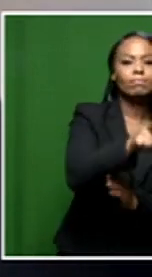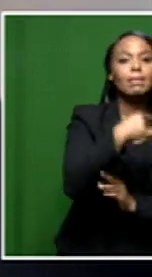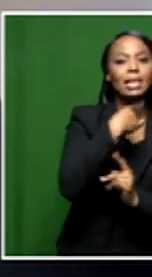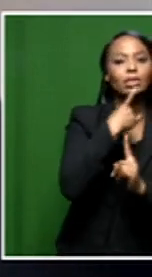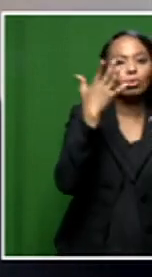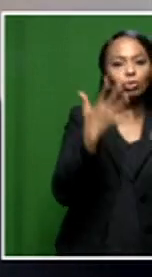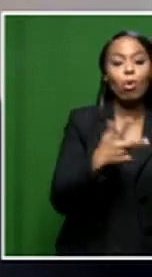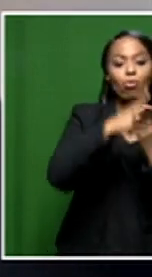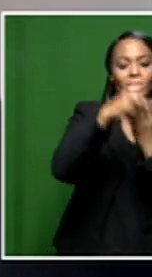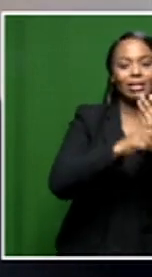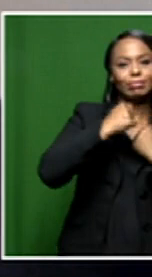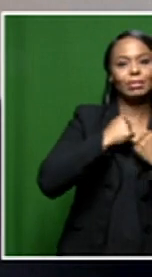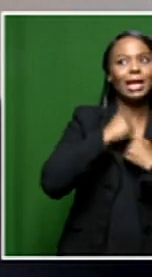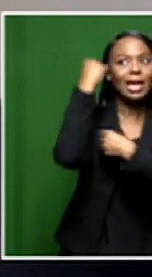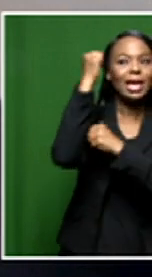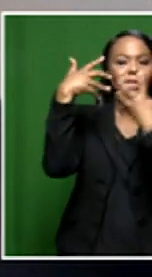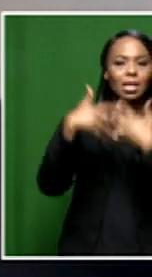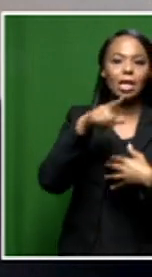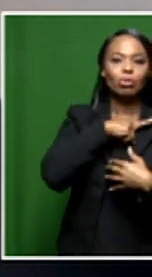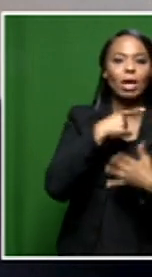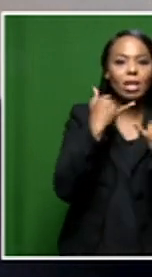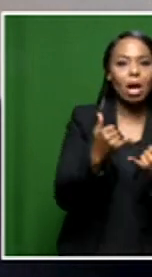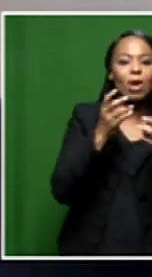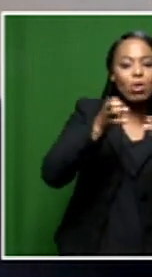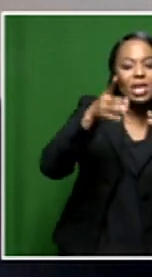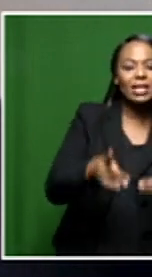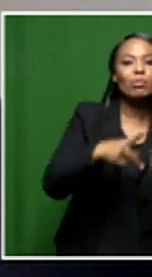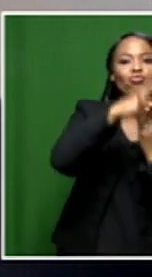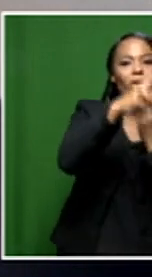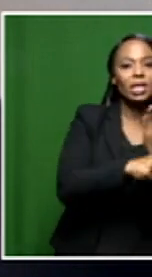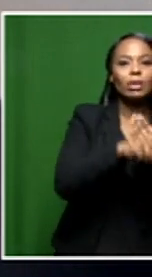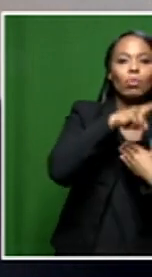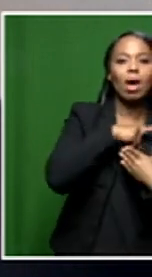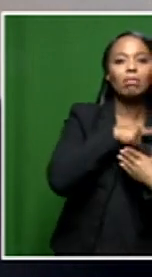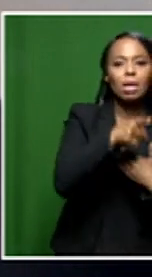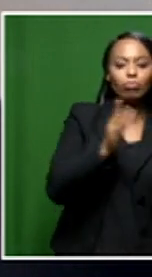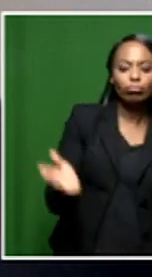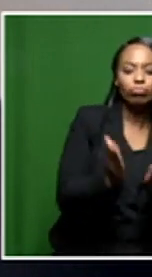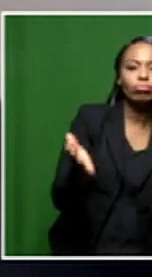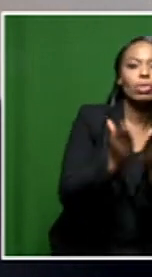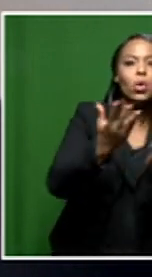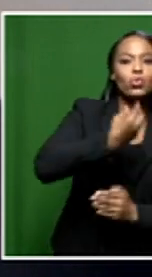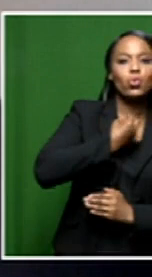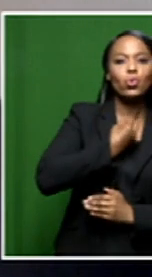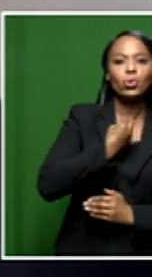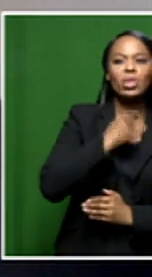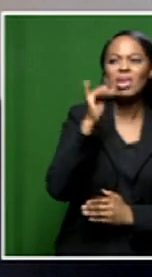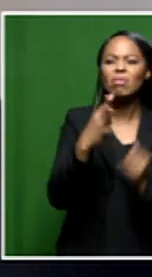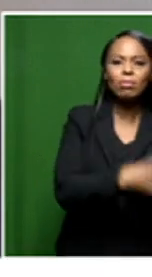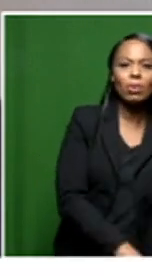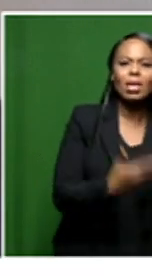all my engineering projects, that's why I'm running educational programs to encourage the youth through my advanced solar